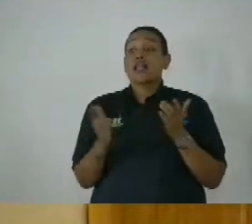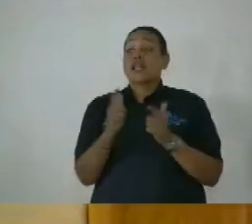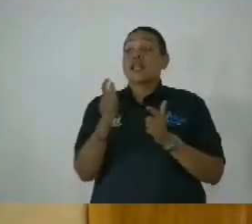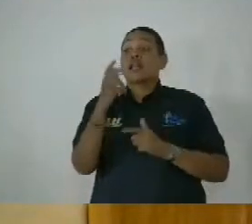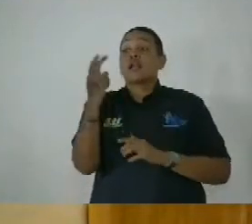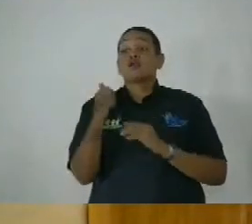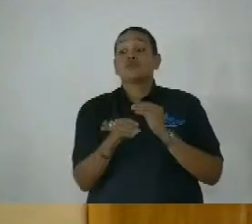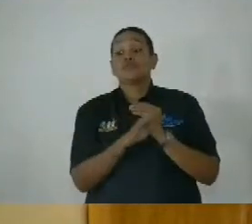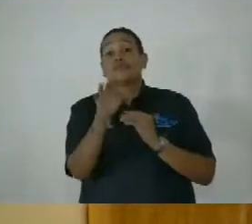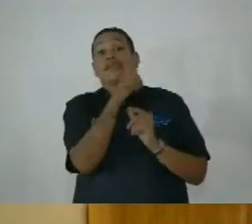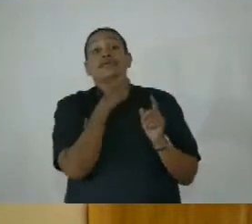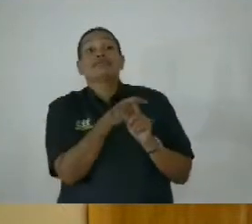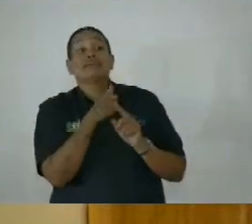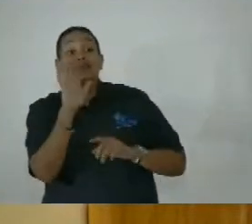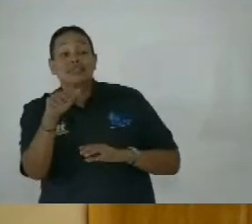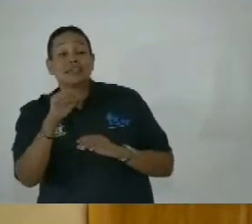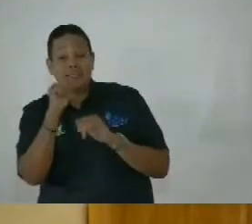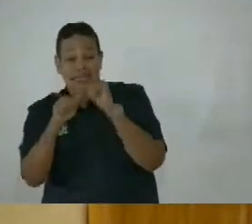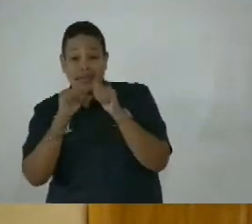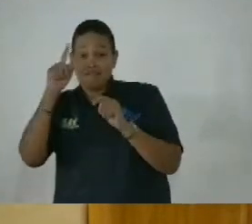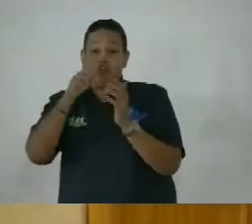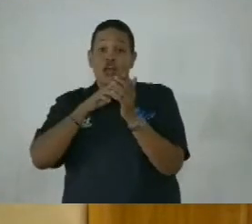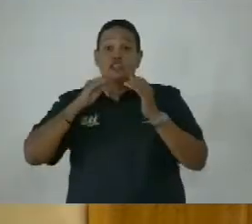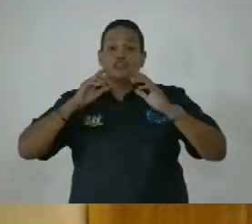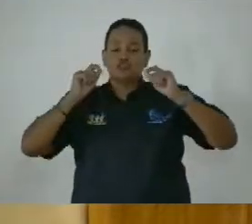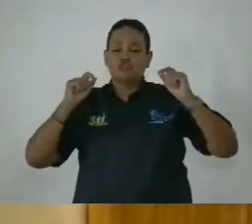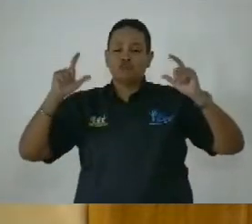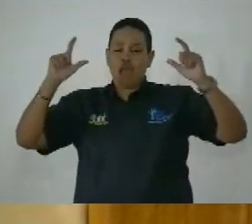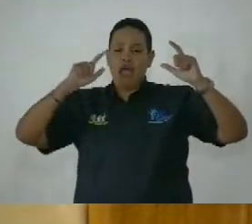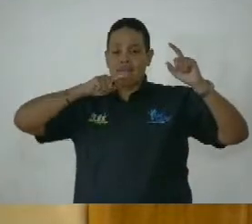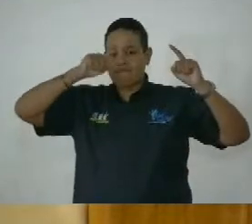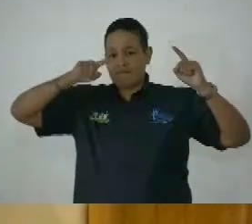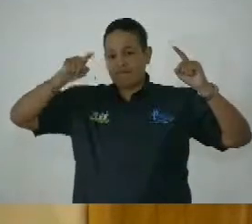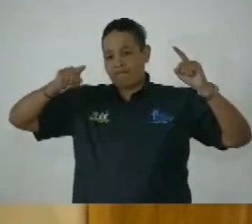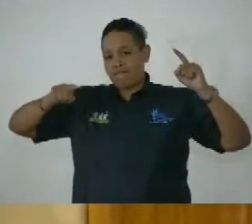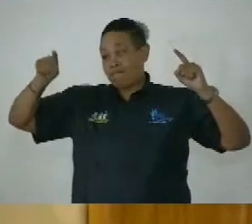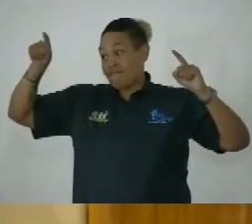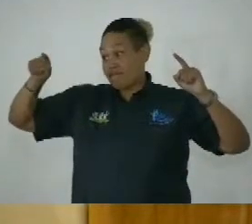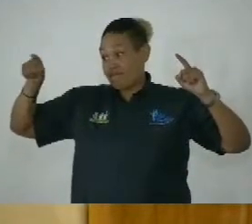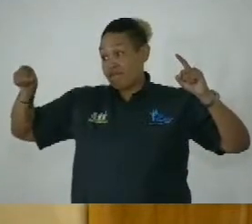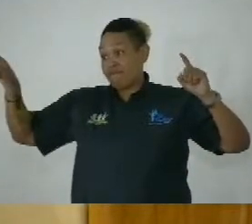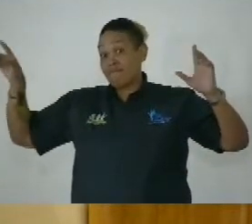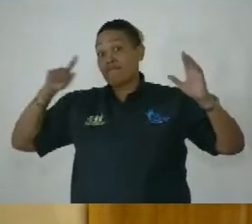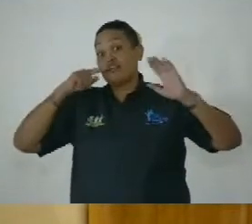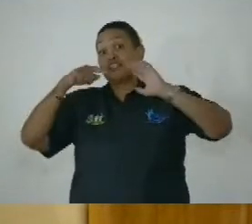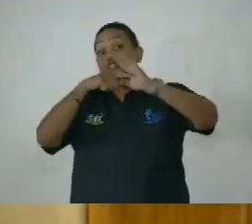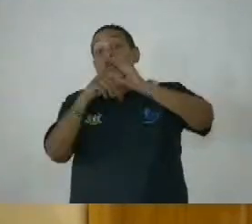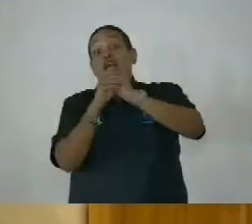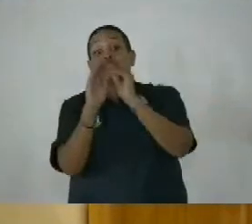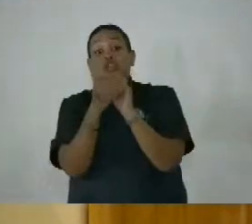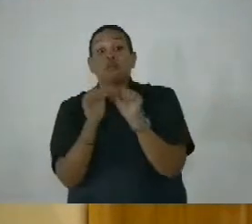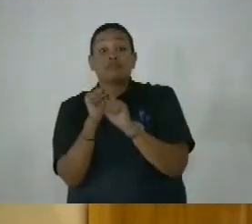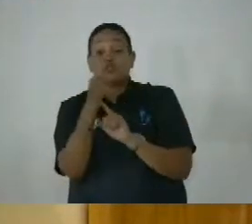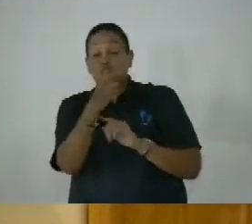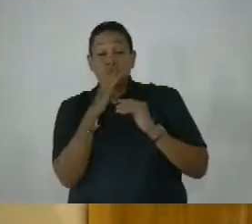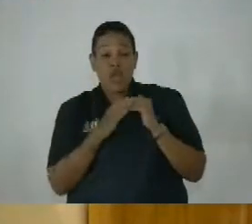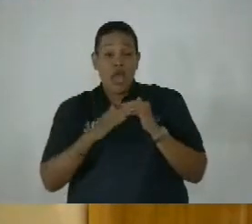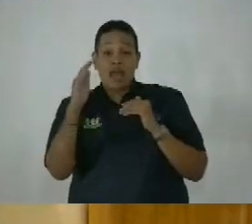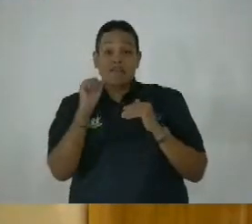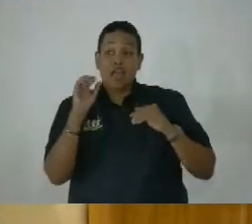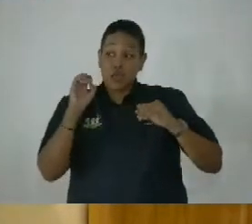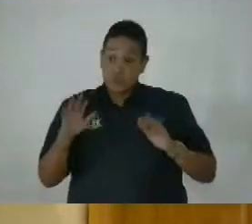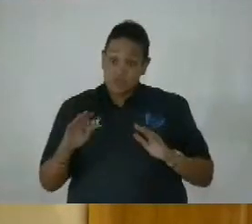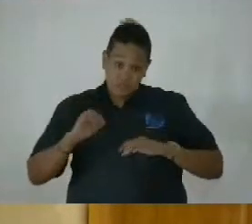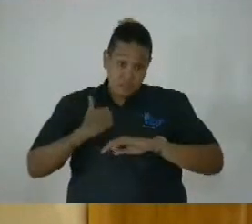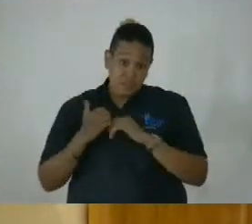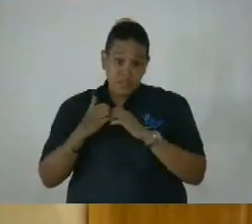is undeniable. The first graph should be on the screen, showing the Jamaican situation, that after the state of the public